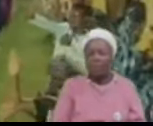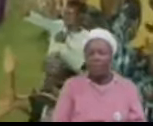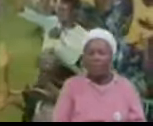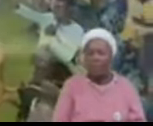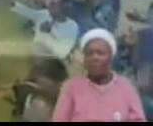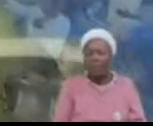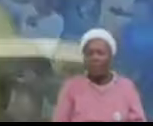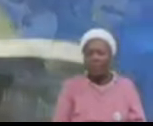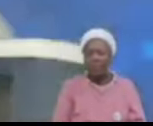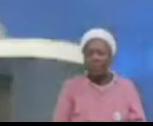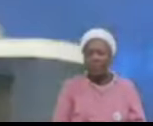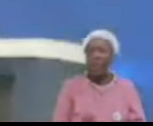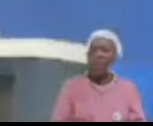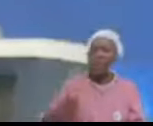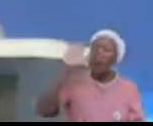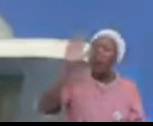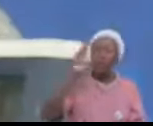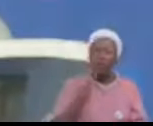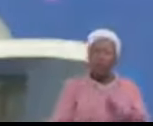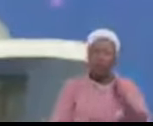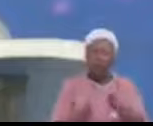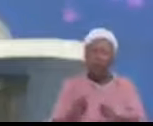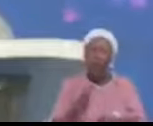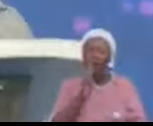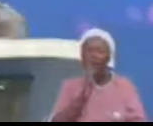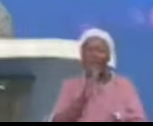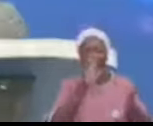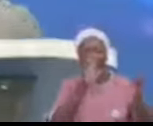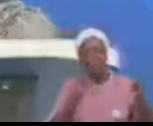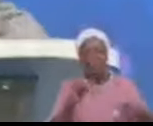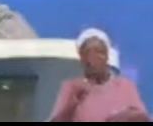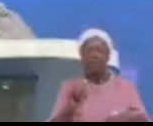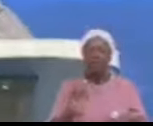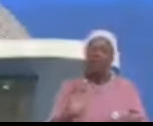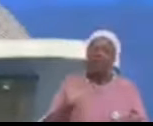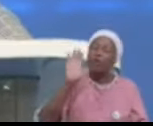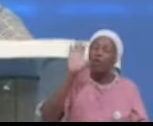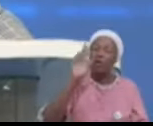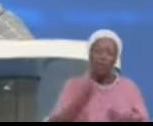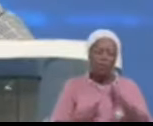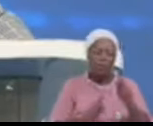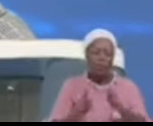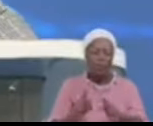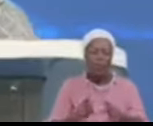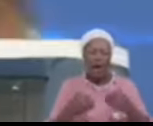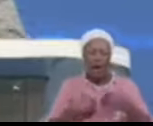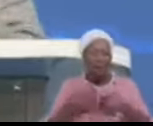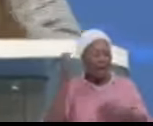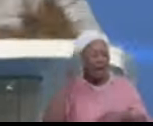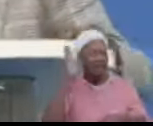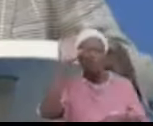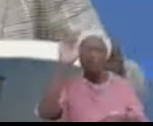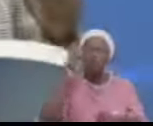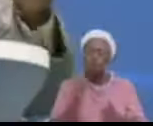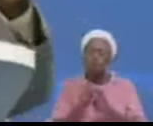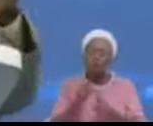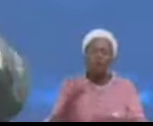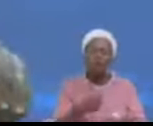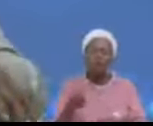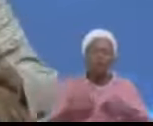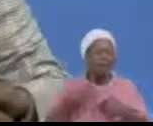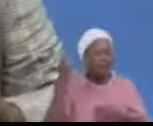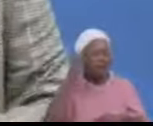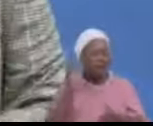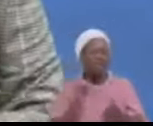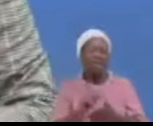your people are expecting. Your people have heard your word. They have heard that you are a